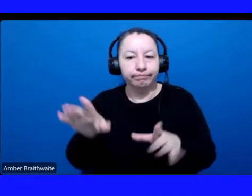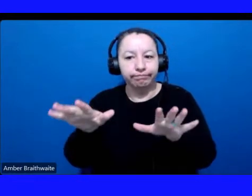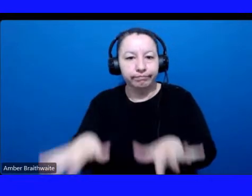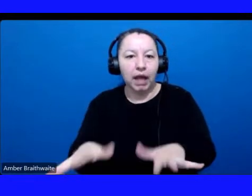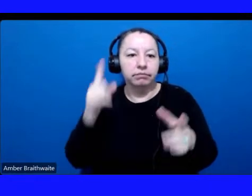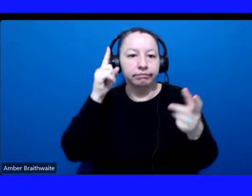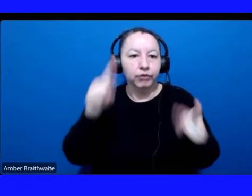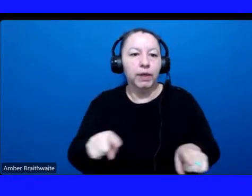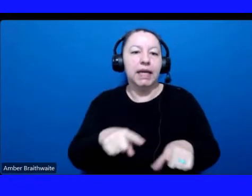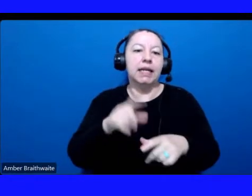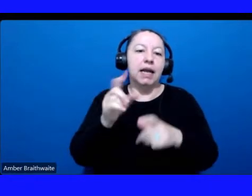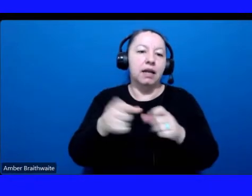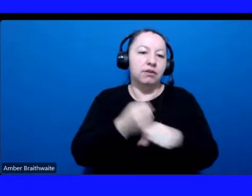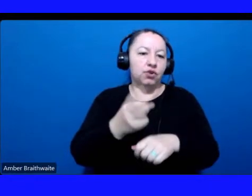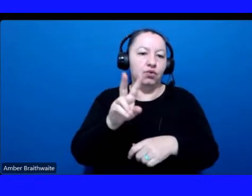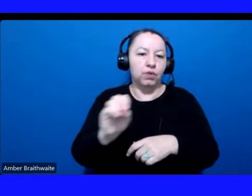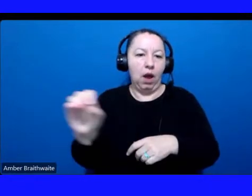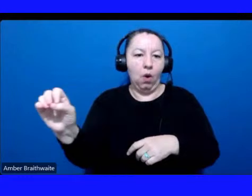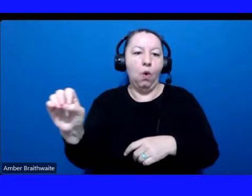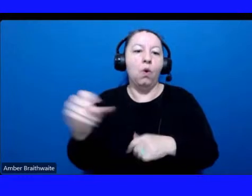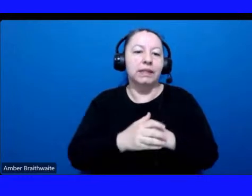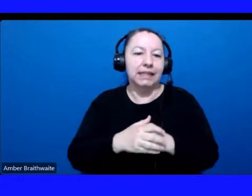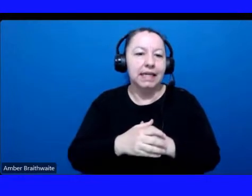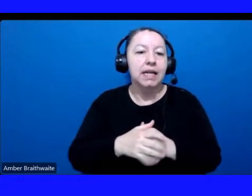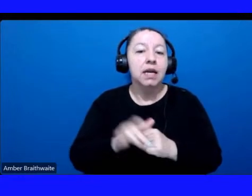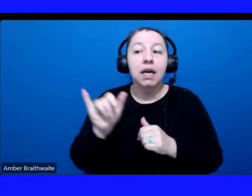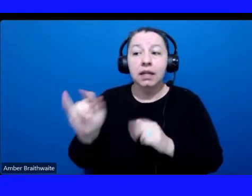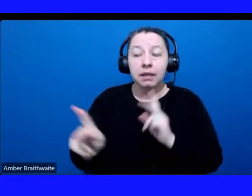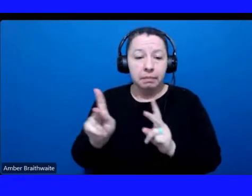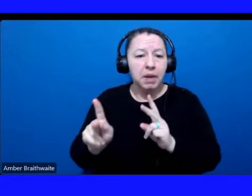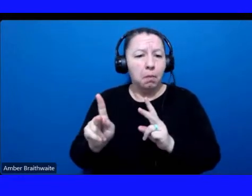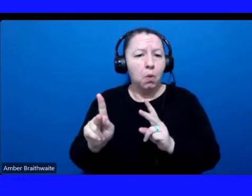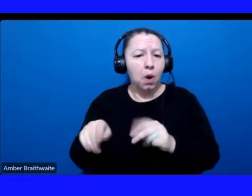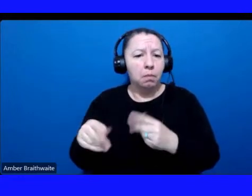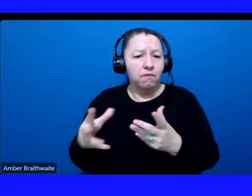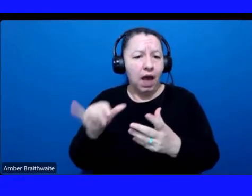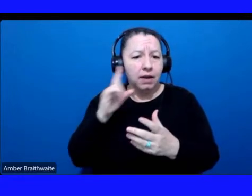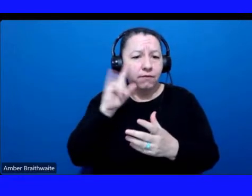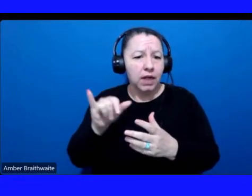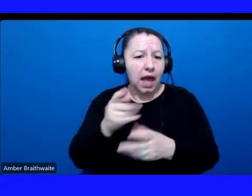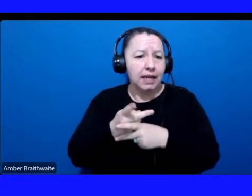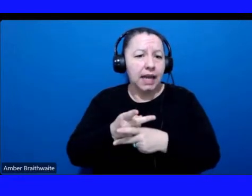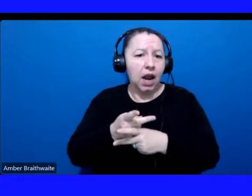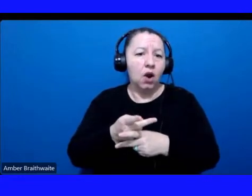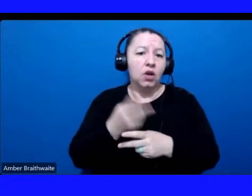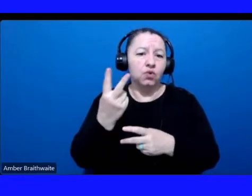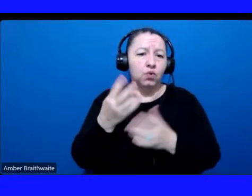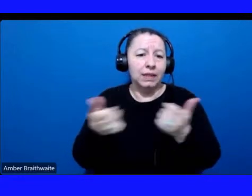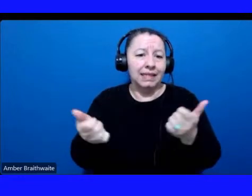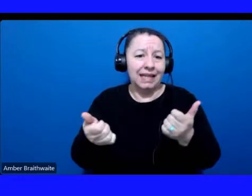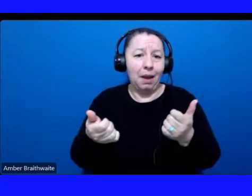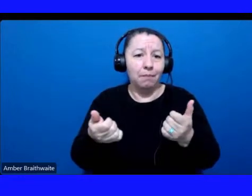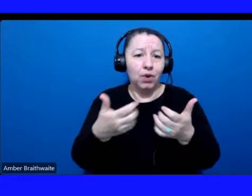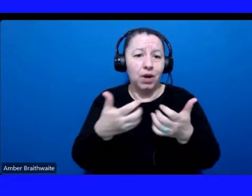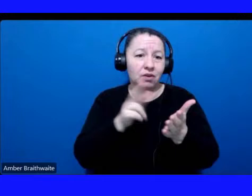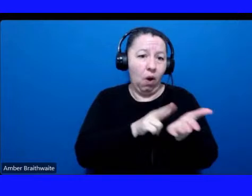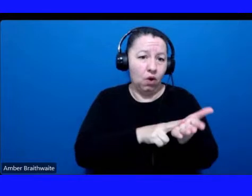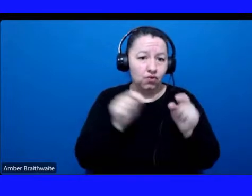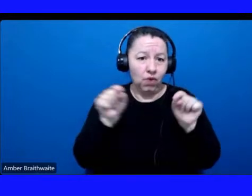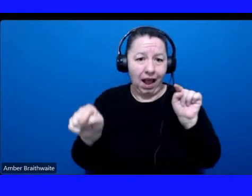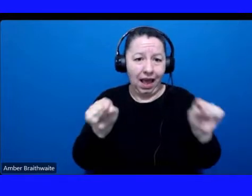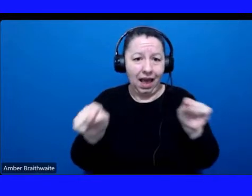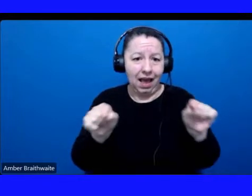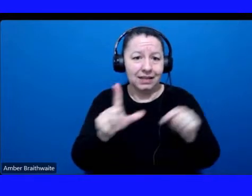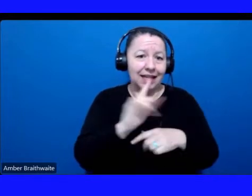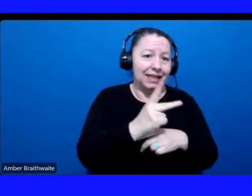not required to accept specific services or attend appointments. Approximately 1,800 clients a year are served by this